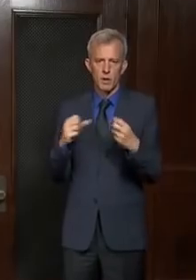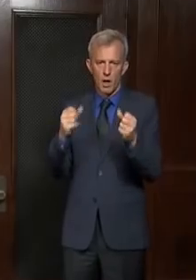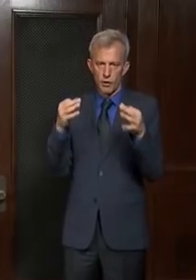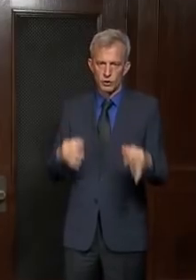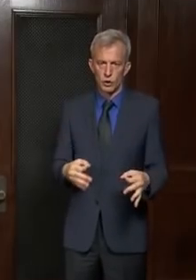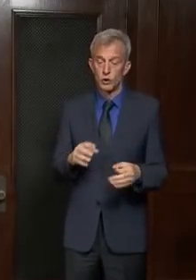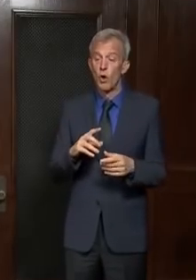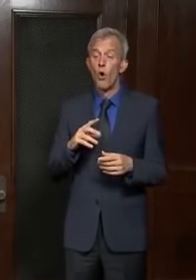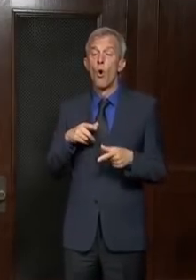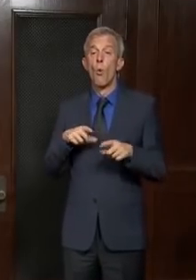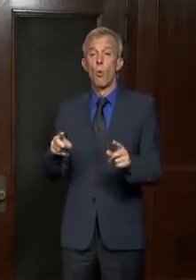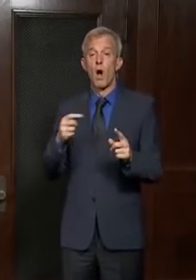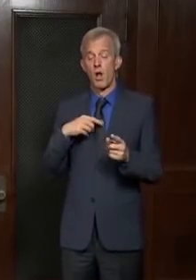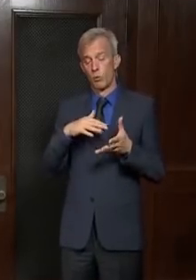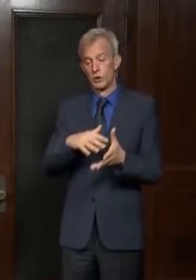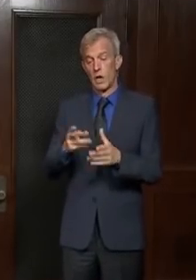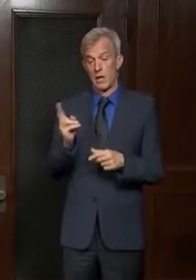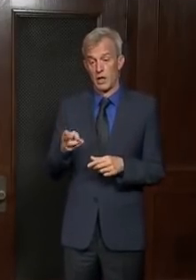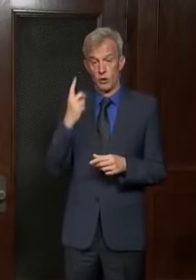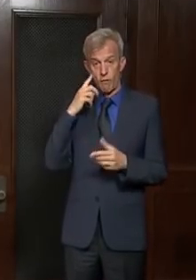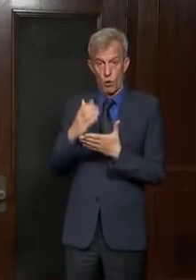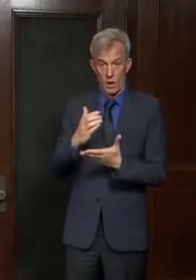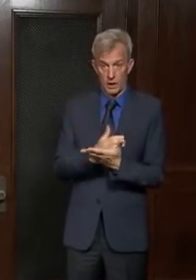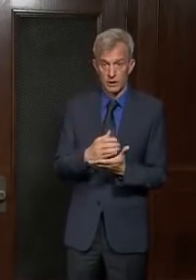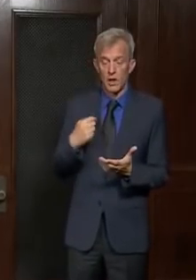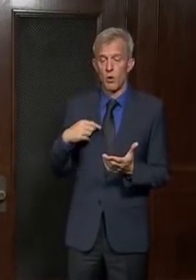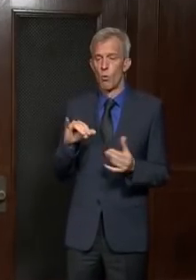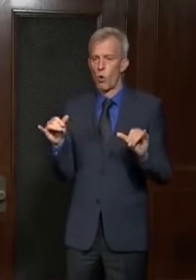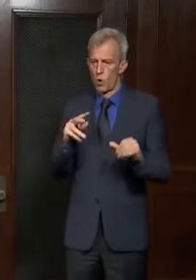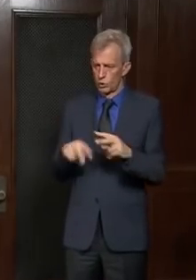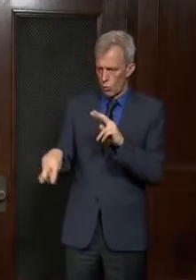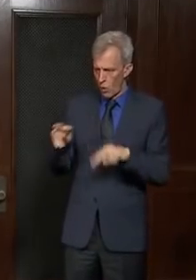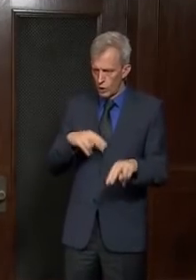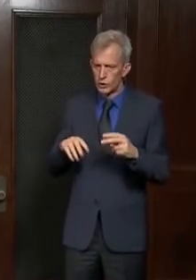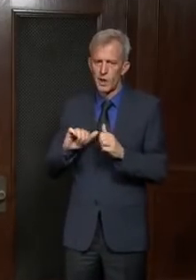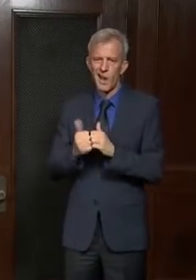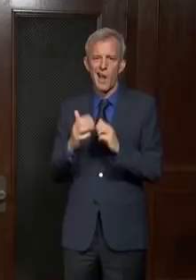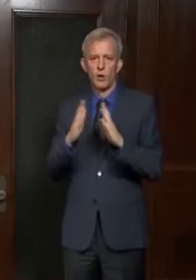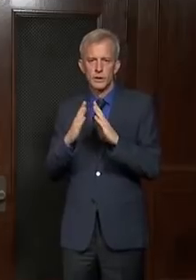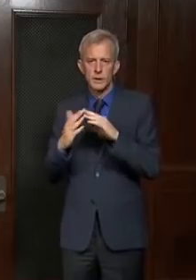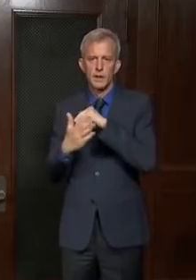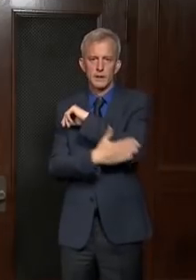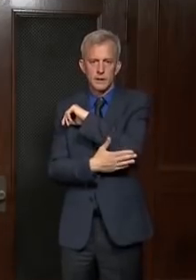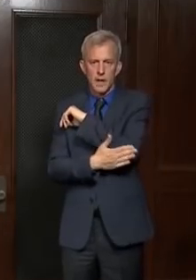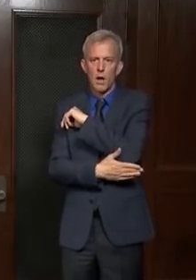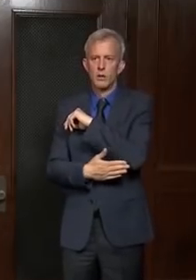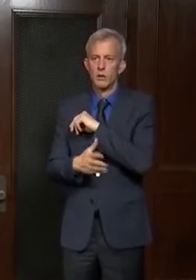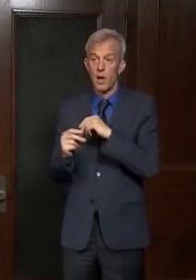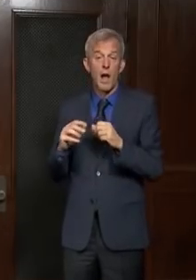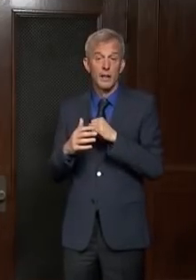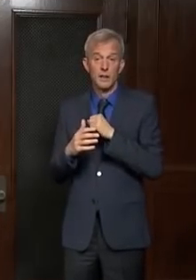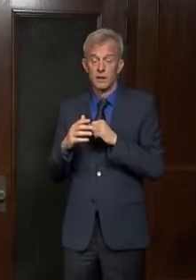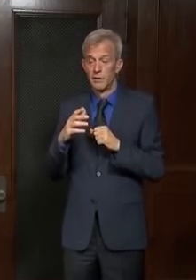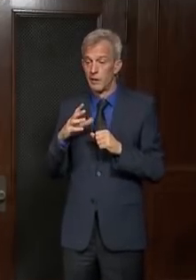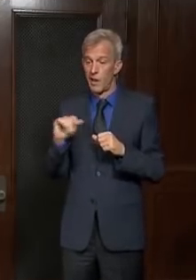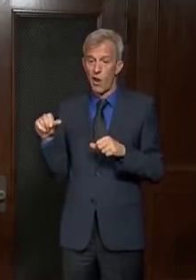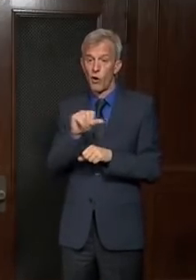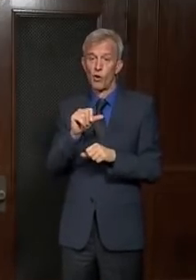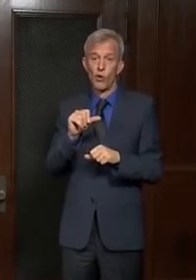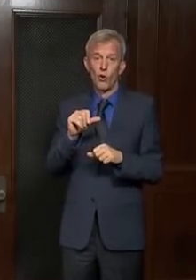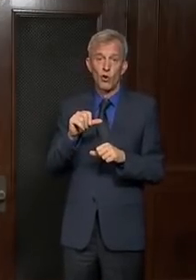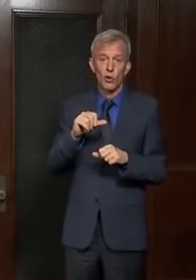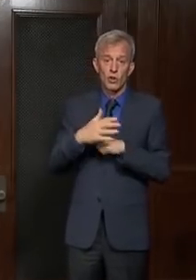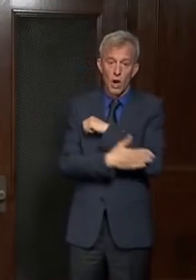for lessons, we're also watching how cities and counties and countries across the world are navigating this question of